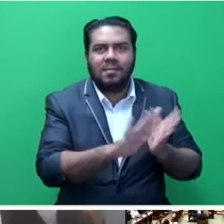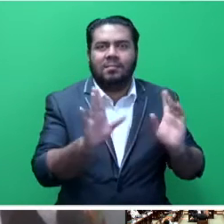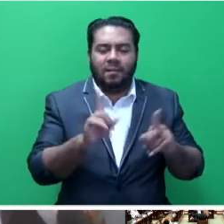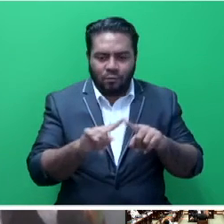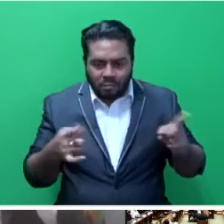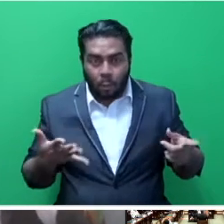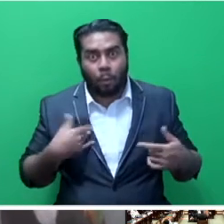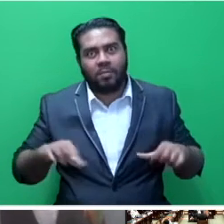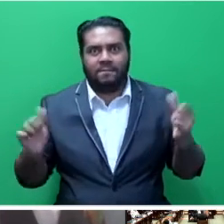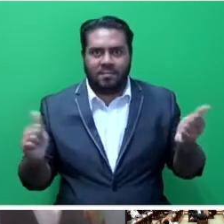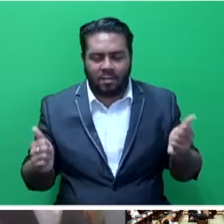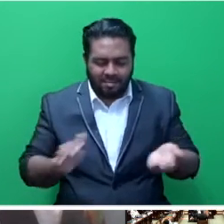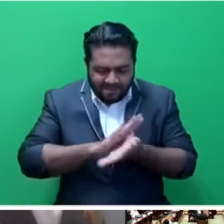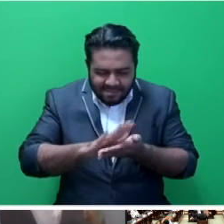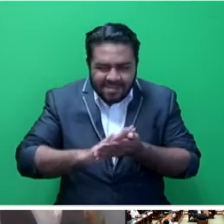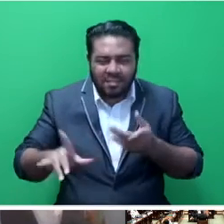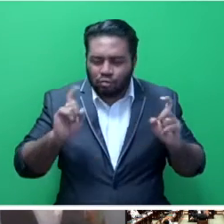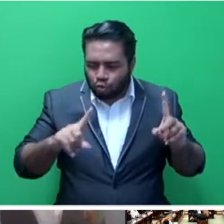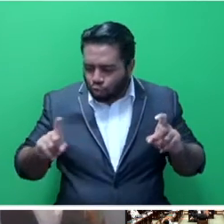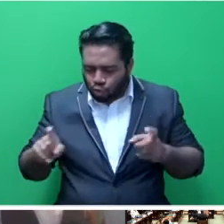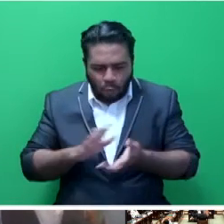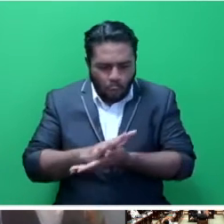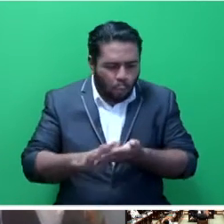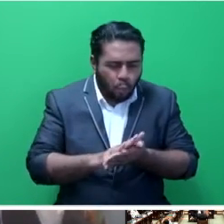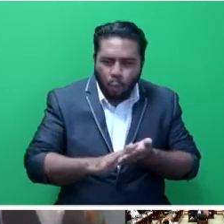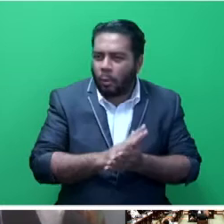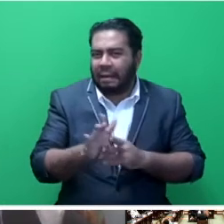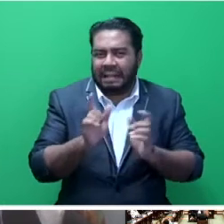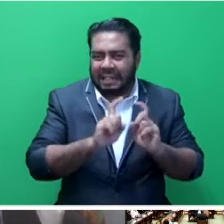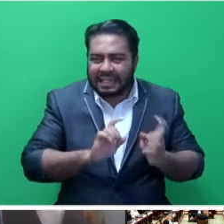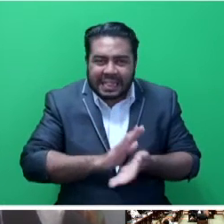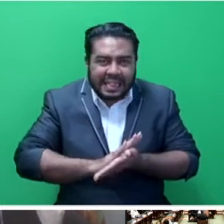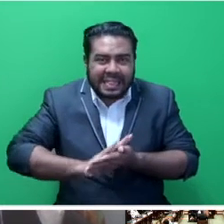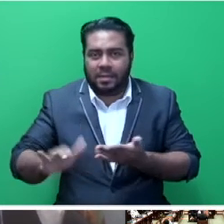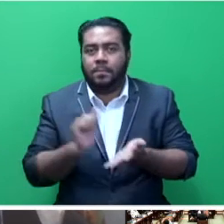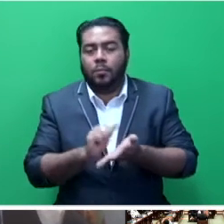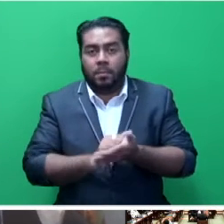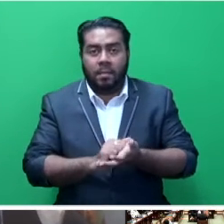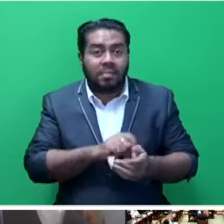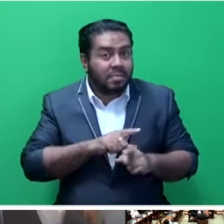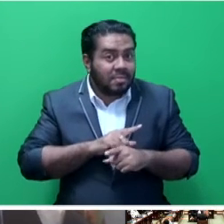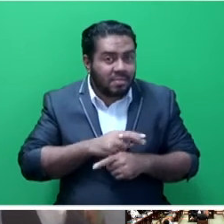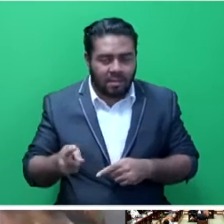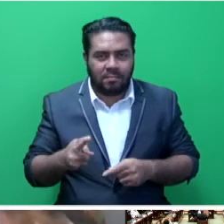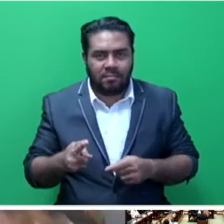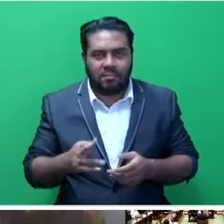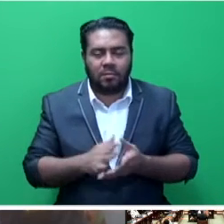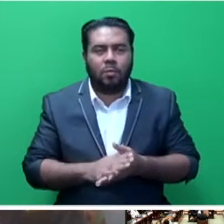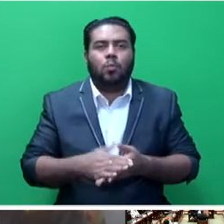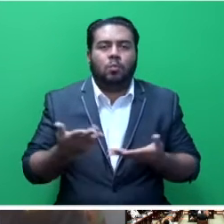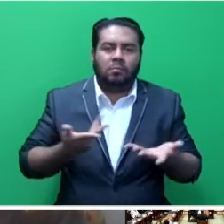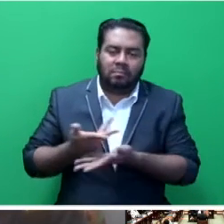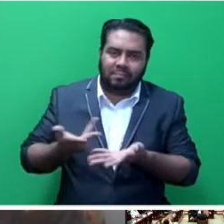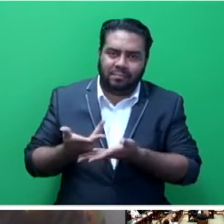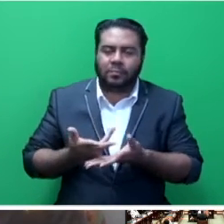of the containment, a thorough cleaning, sanitizing, and disinfection and decontamination process is used, and the education liaison officers with